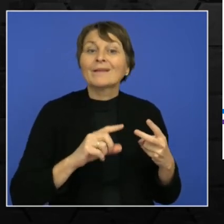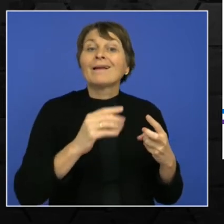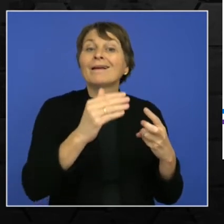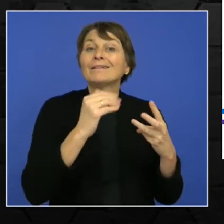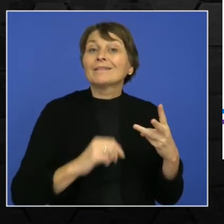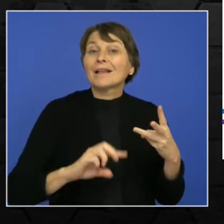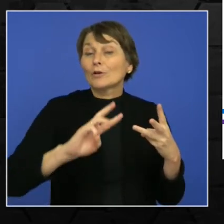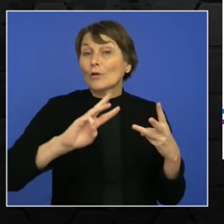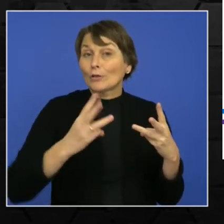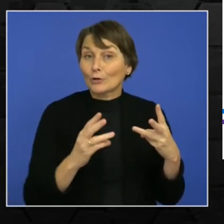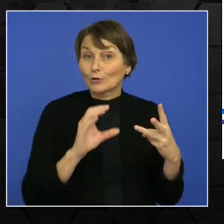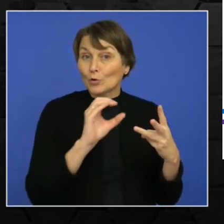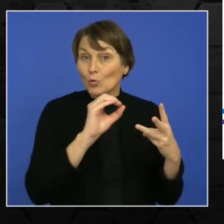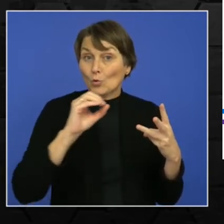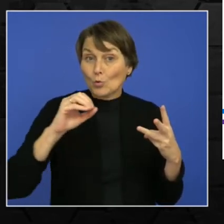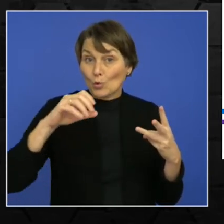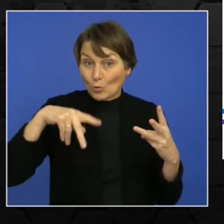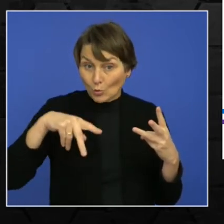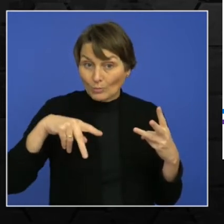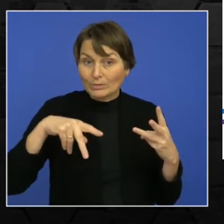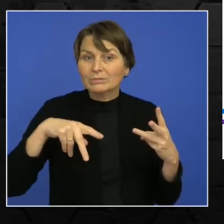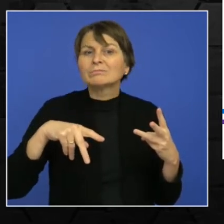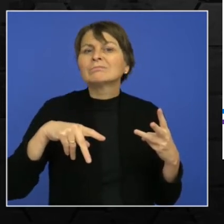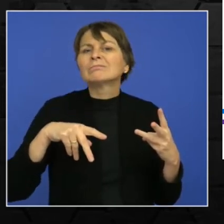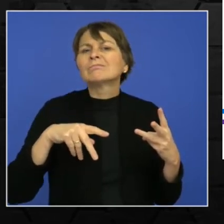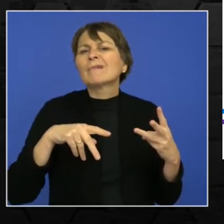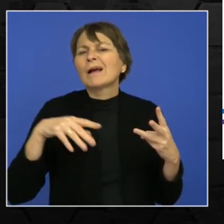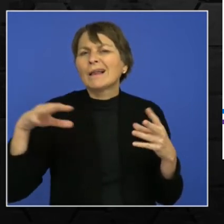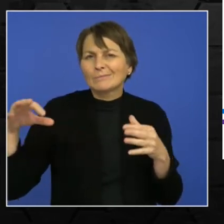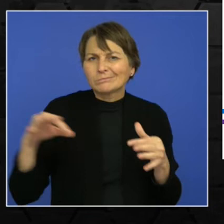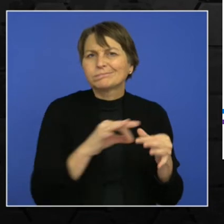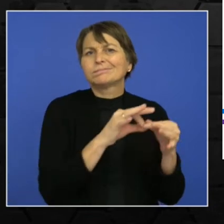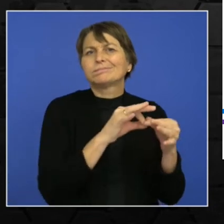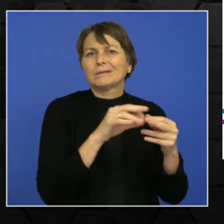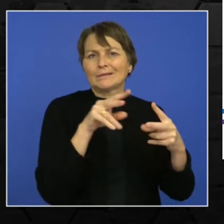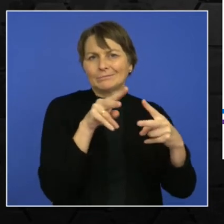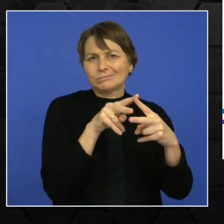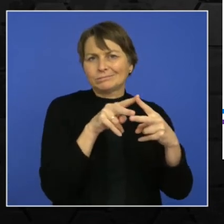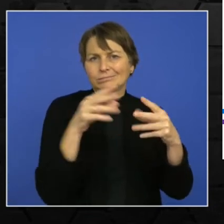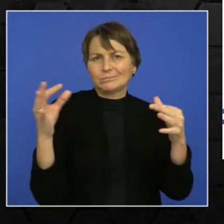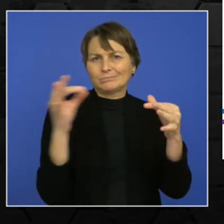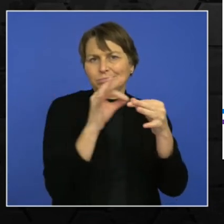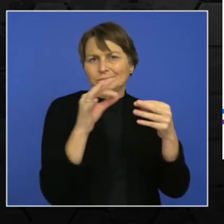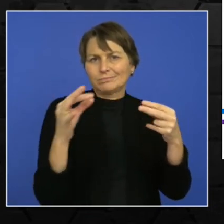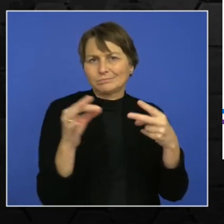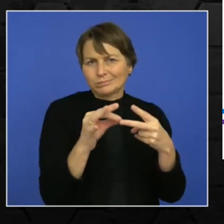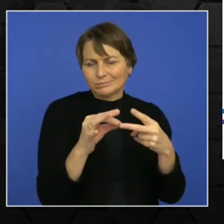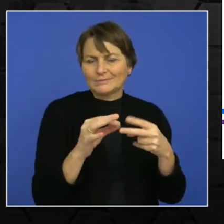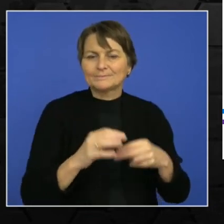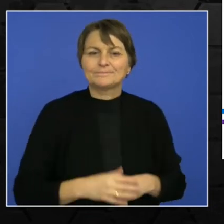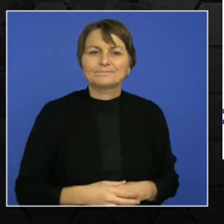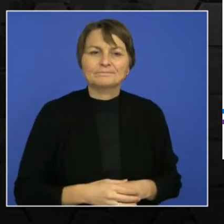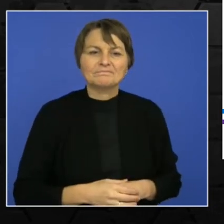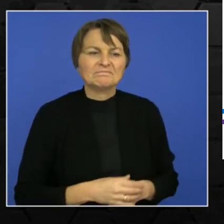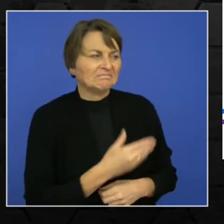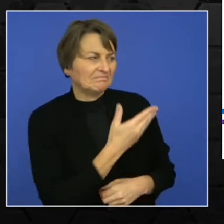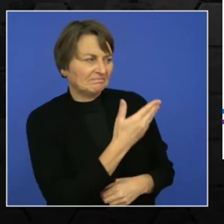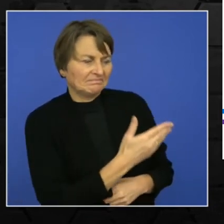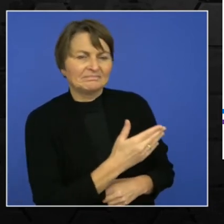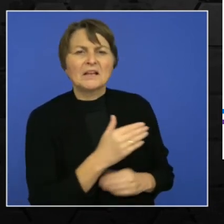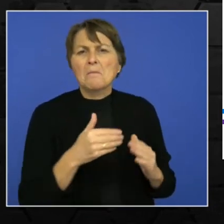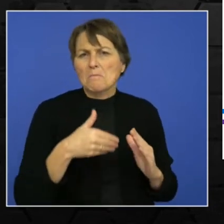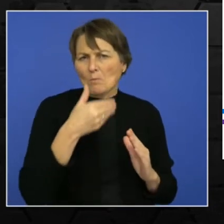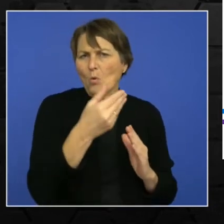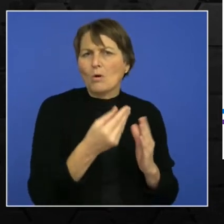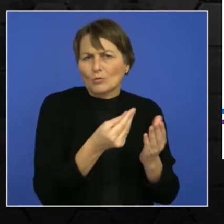off by the theoretical foundation for NLP and machine learning. I'll also state some resources in the upcoming slide as well,